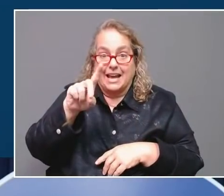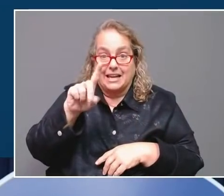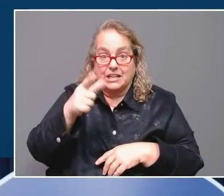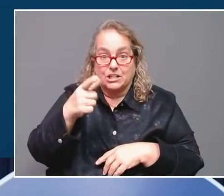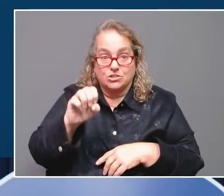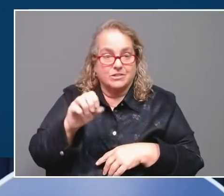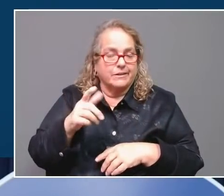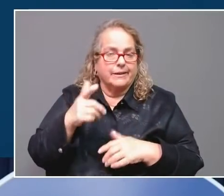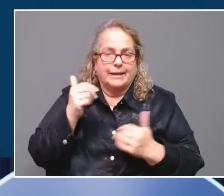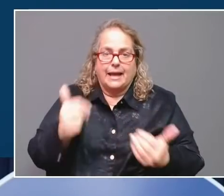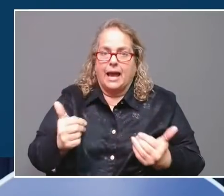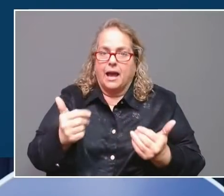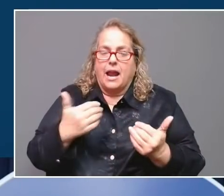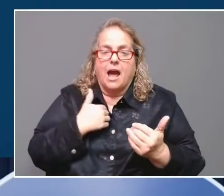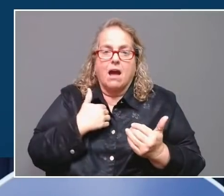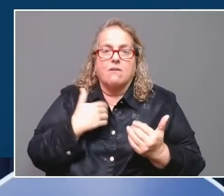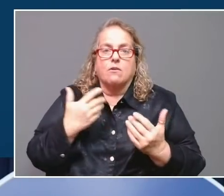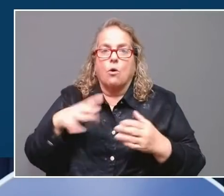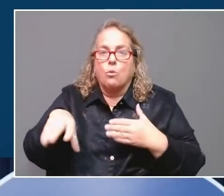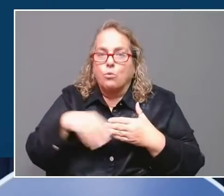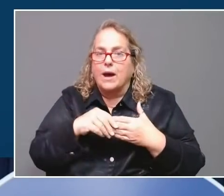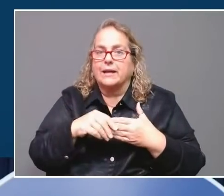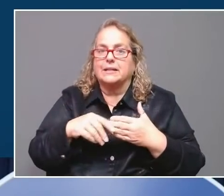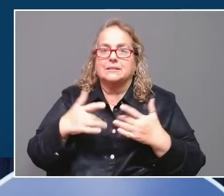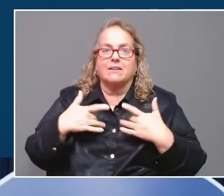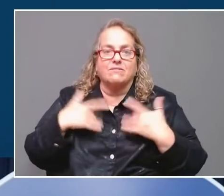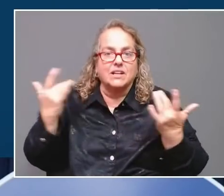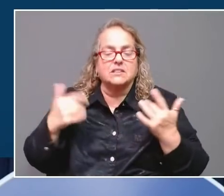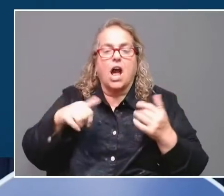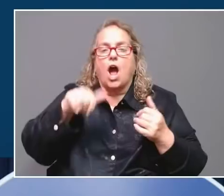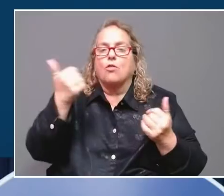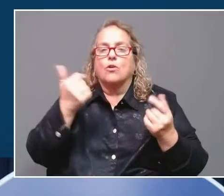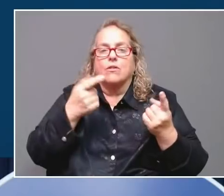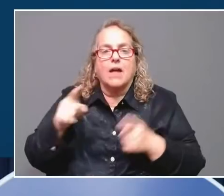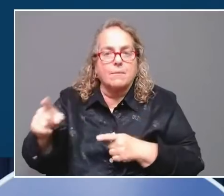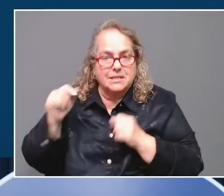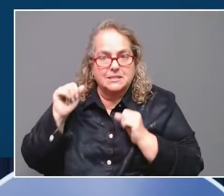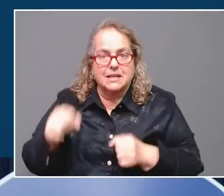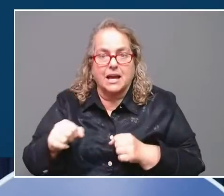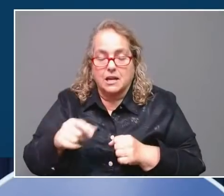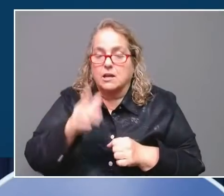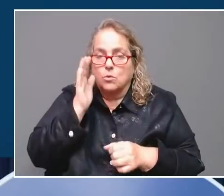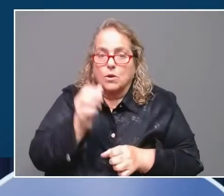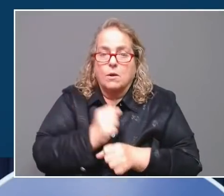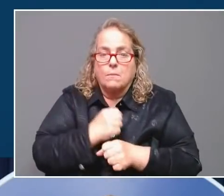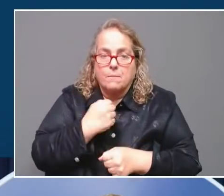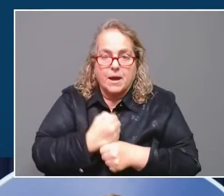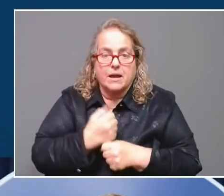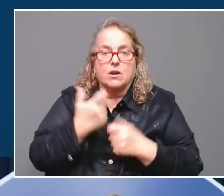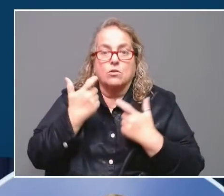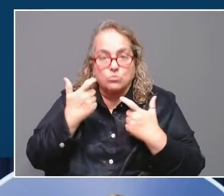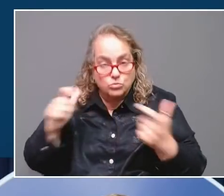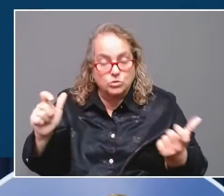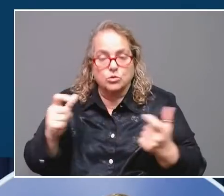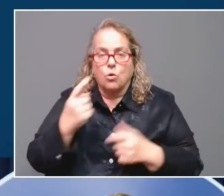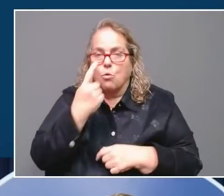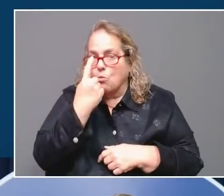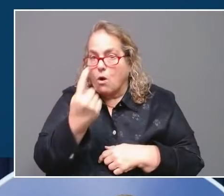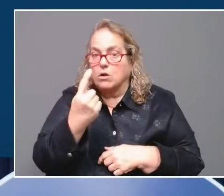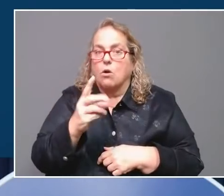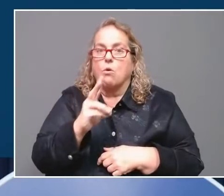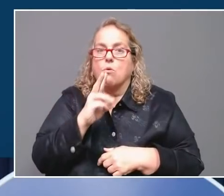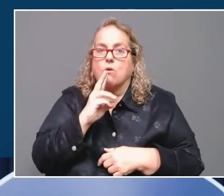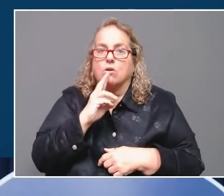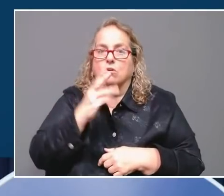and other gatherings. This project is going to create one waterfront. One of the neatest parts about it is it's